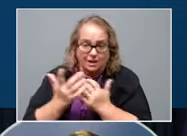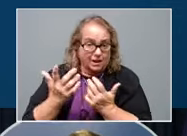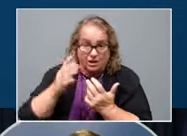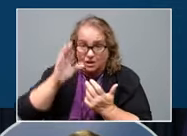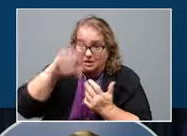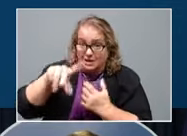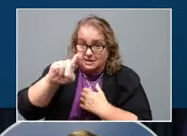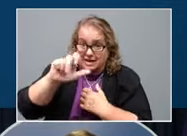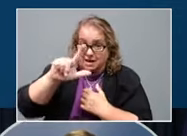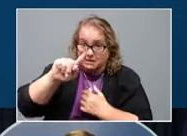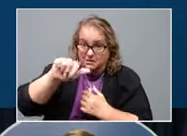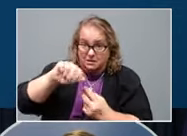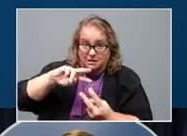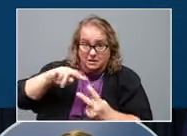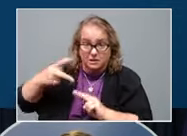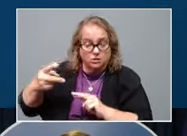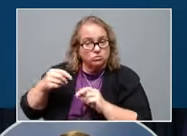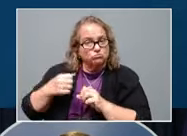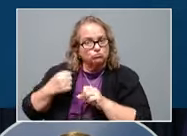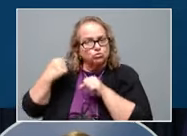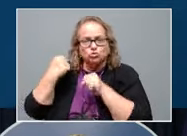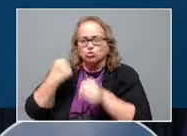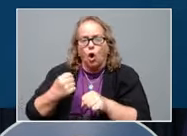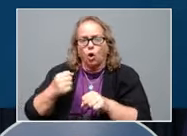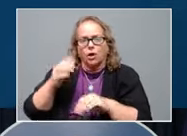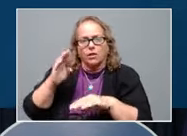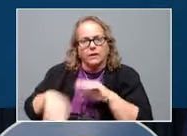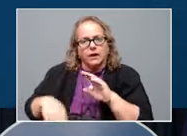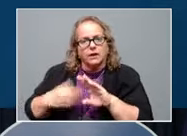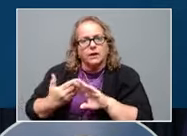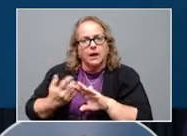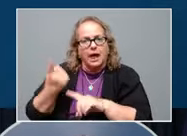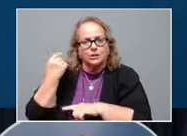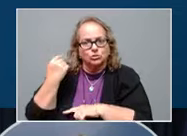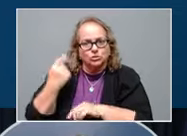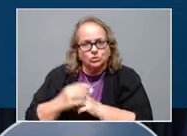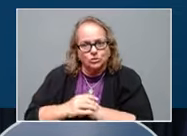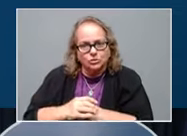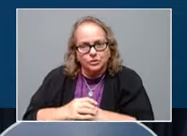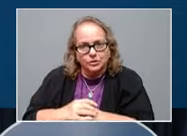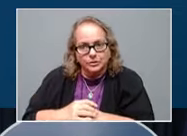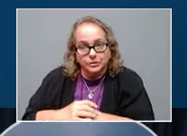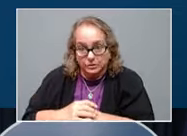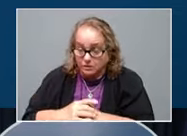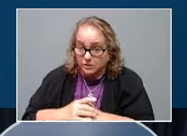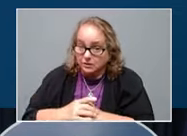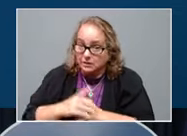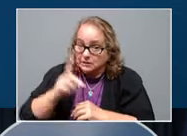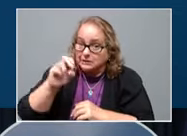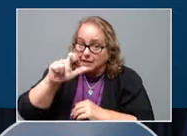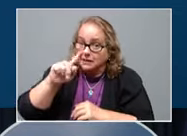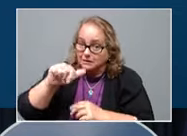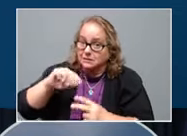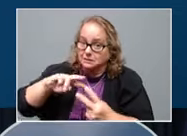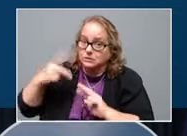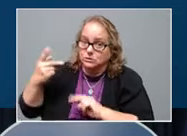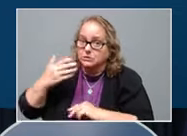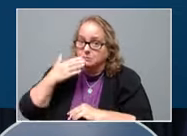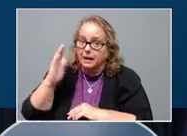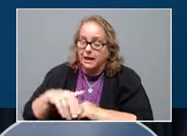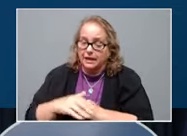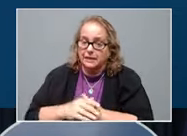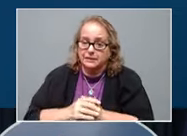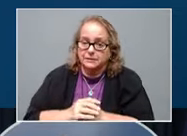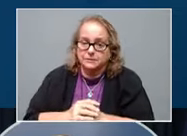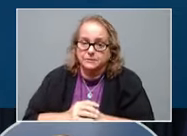at the very beginning of the vaccine program when we were fighting the original or the alpha strain. All right, let's